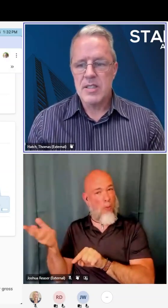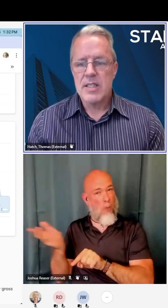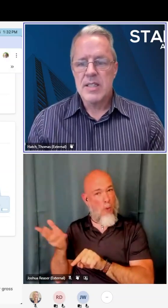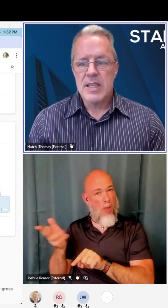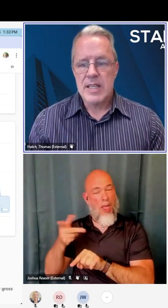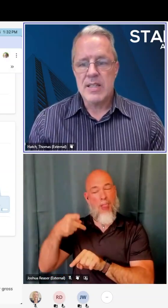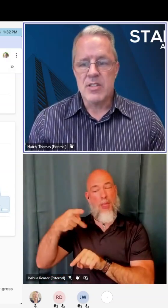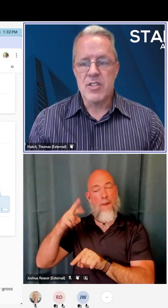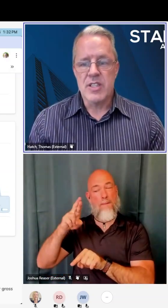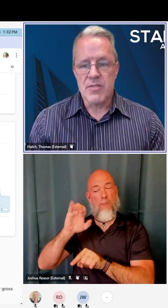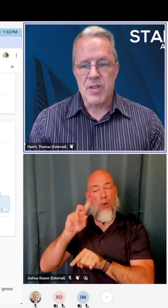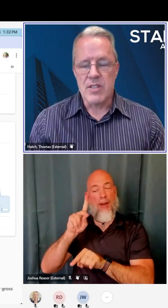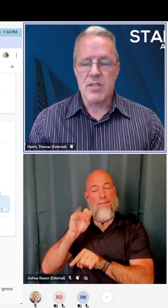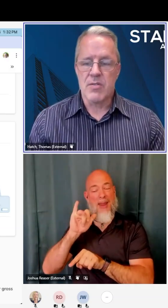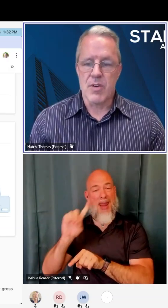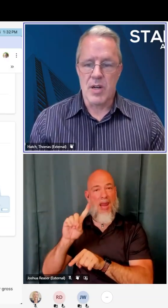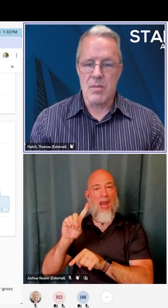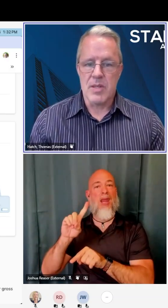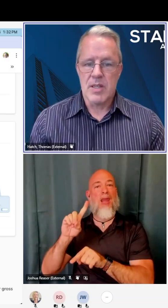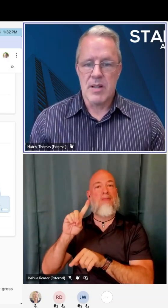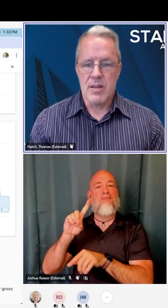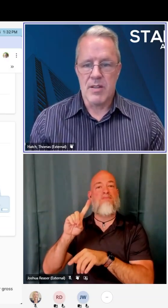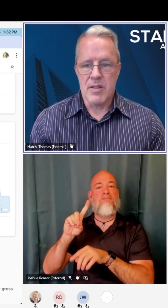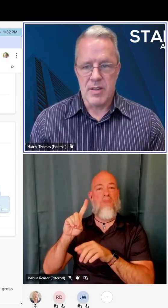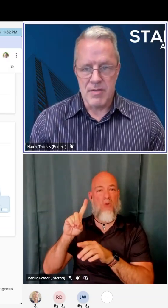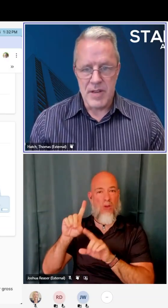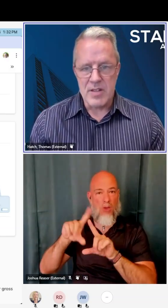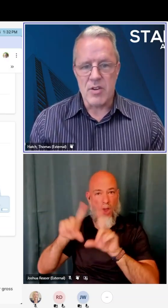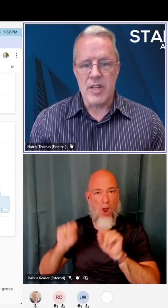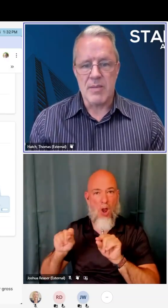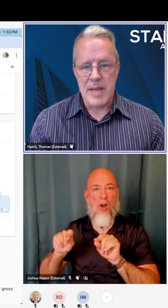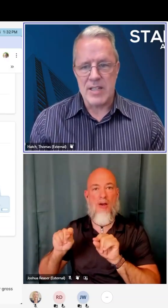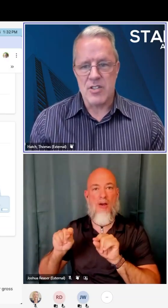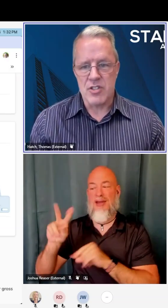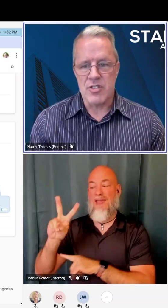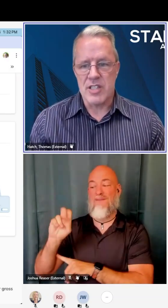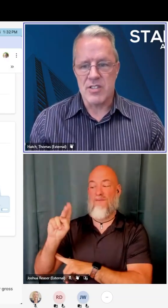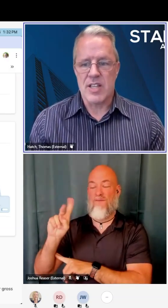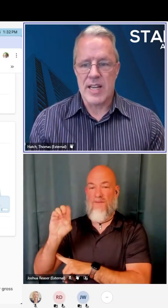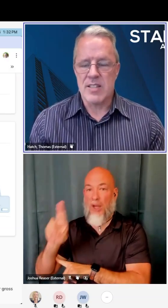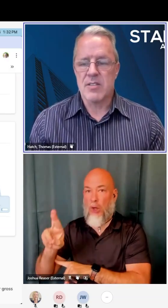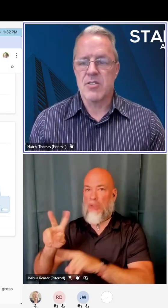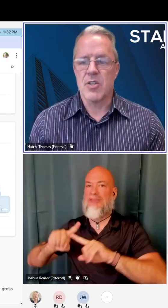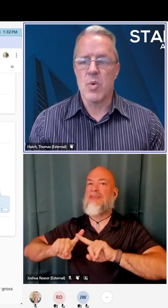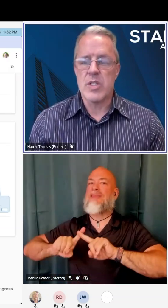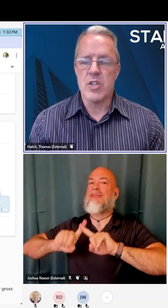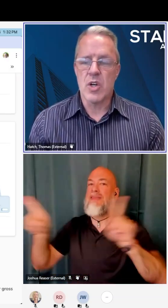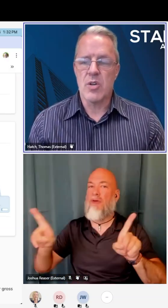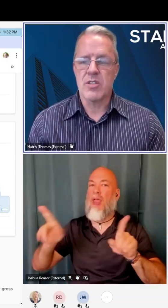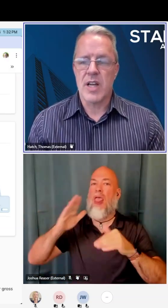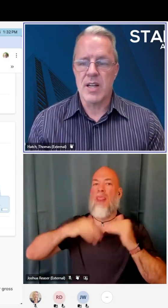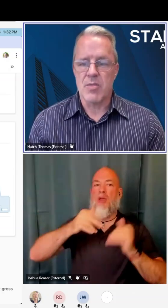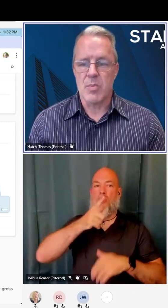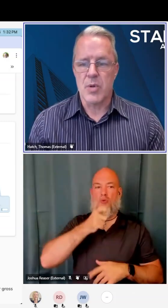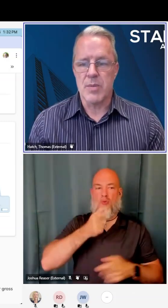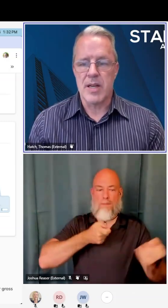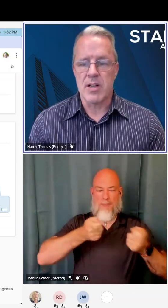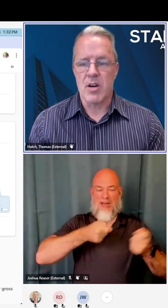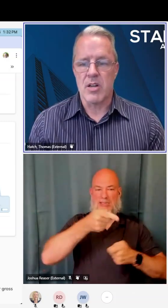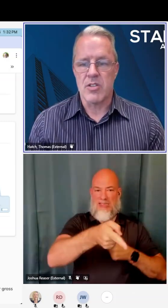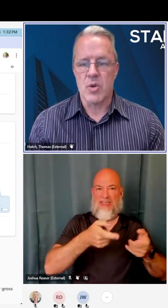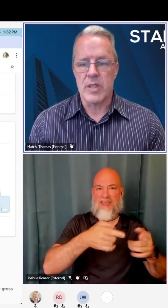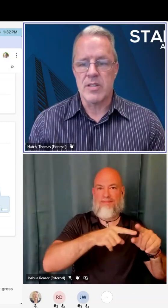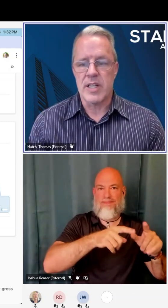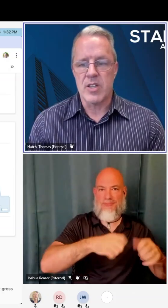vendor is different from the vendor that manages this site. So when you go to sign up for a